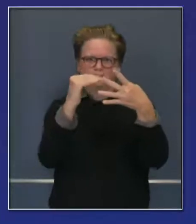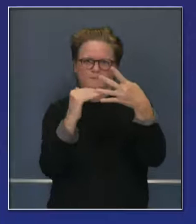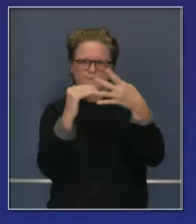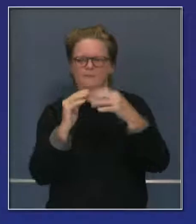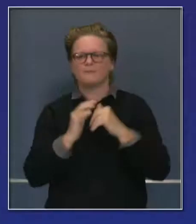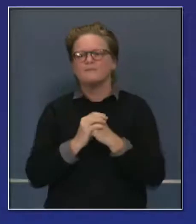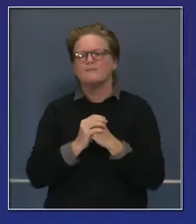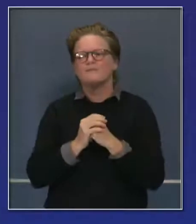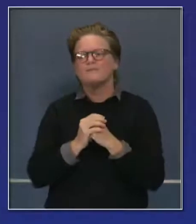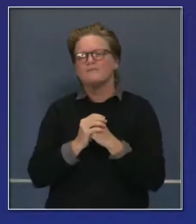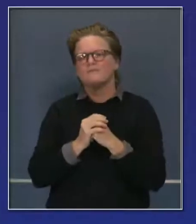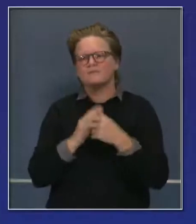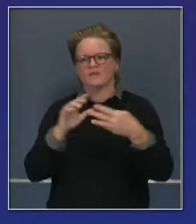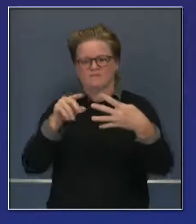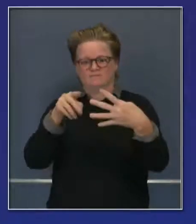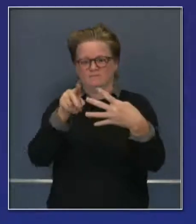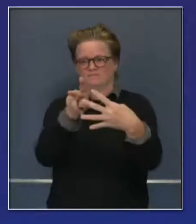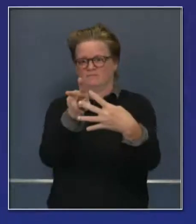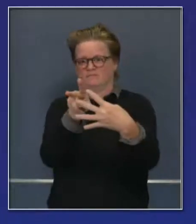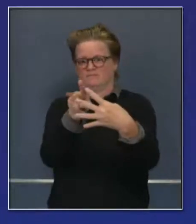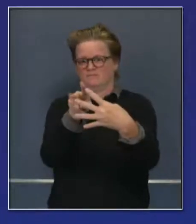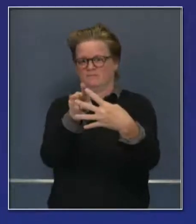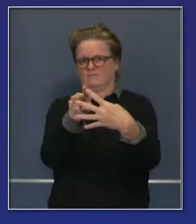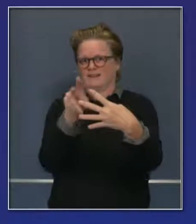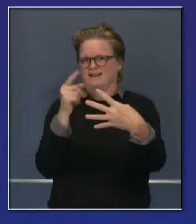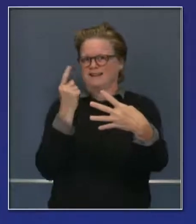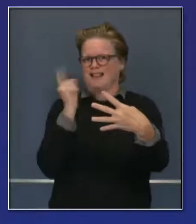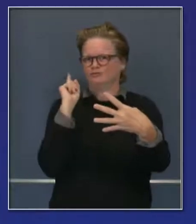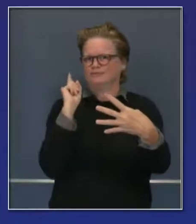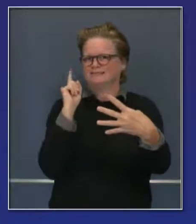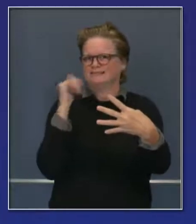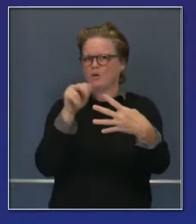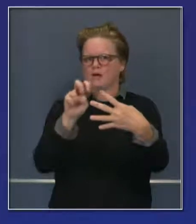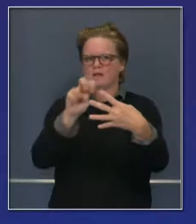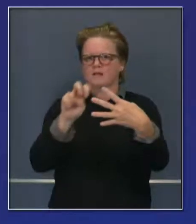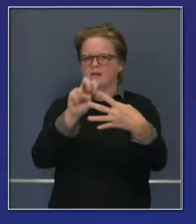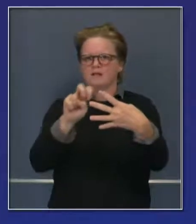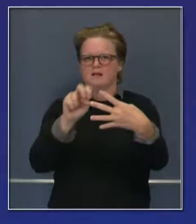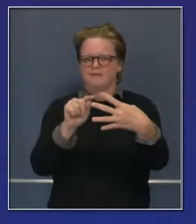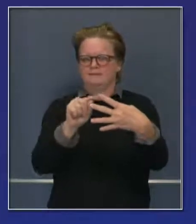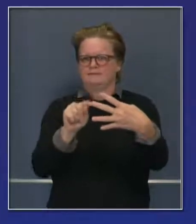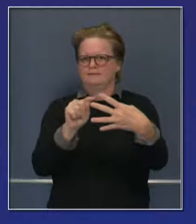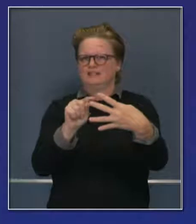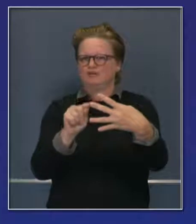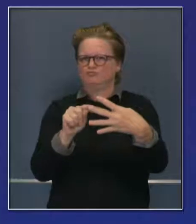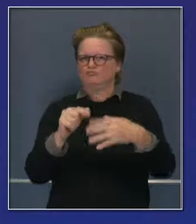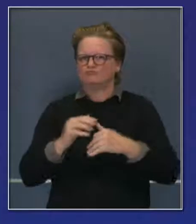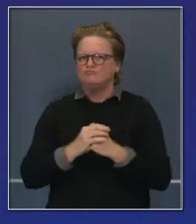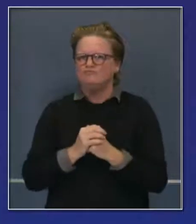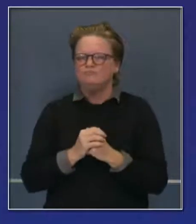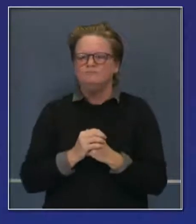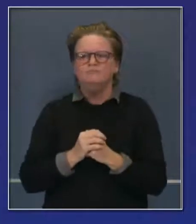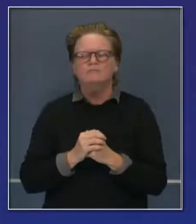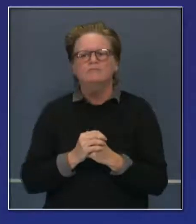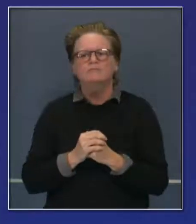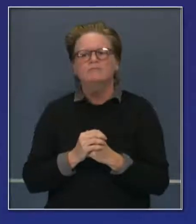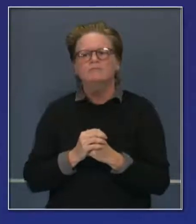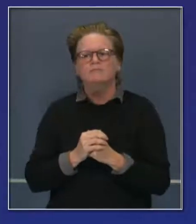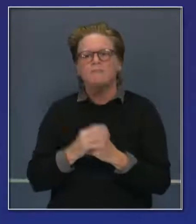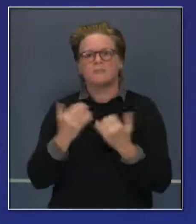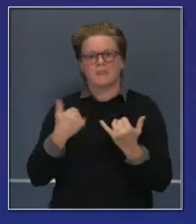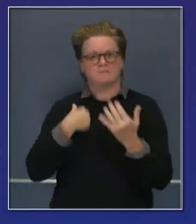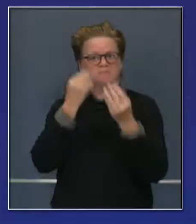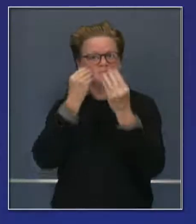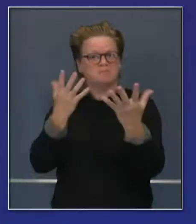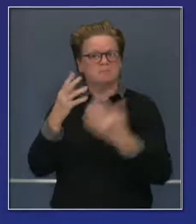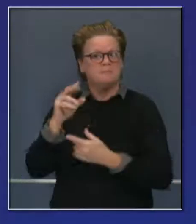orange counties last week when Dr. Galley gave his last update. Speaking of updates, tomorrow is a very important